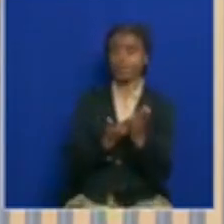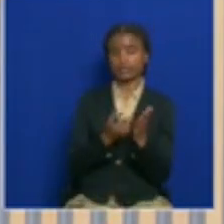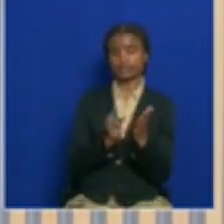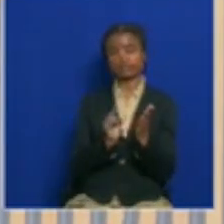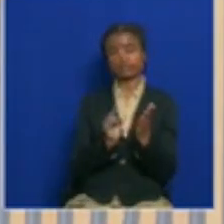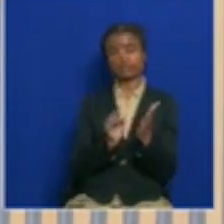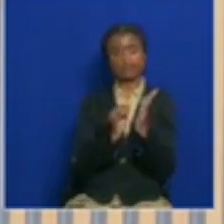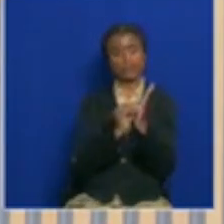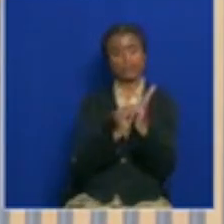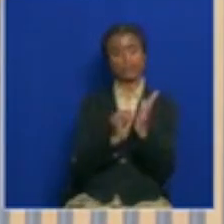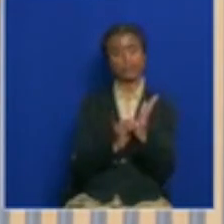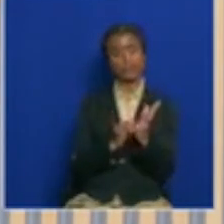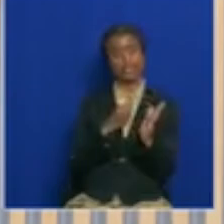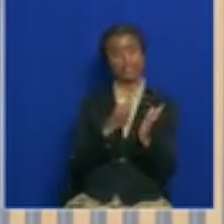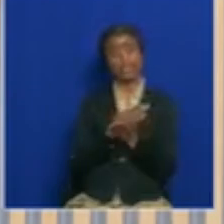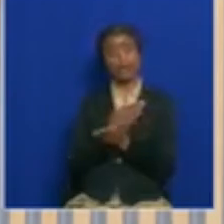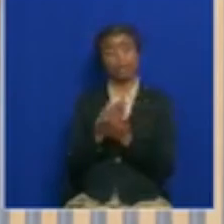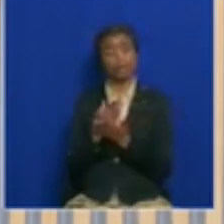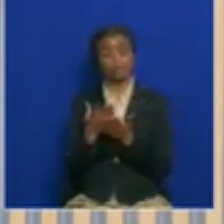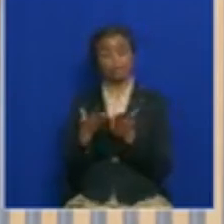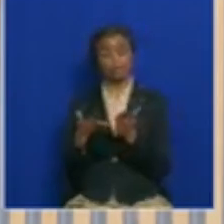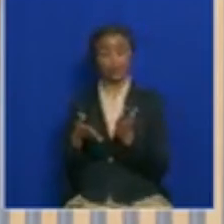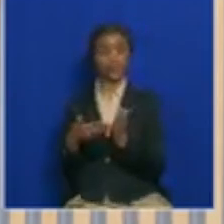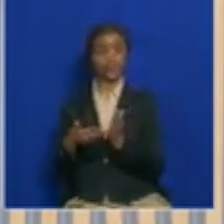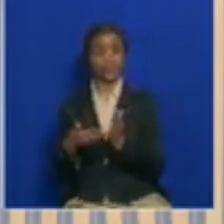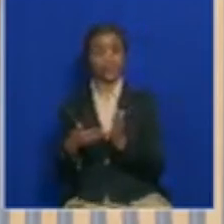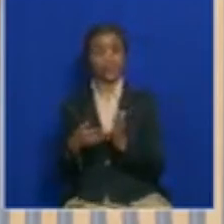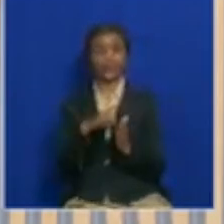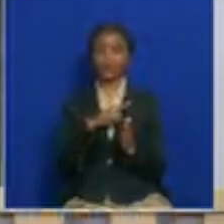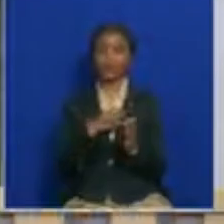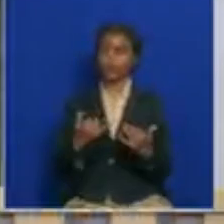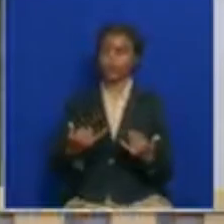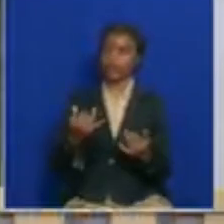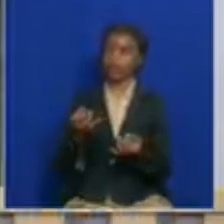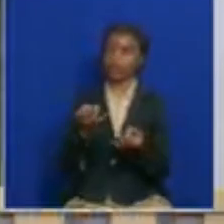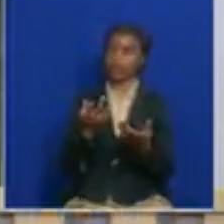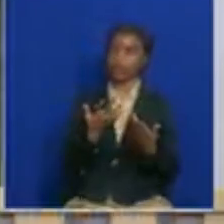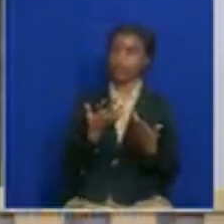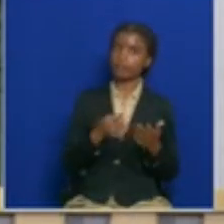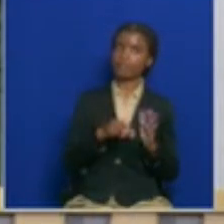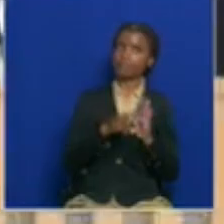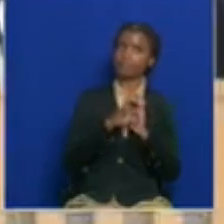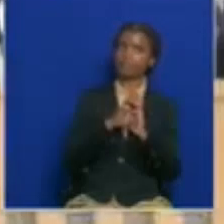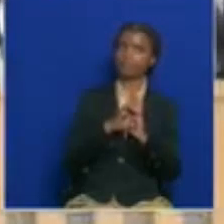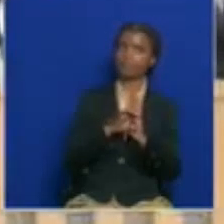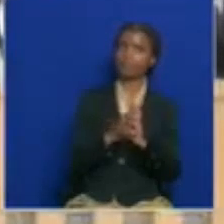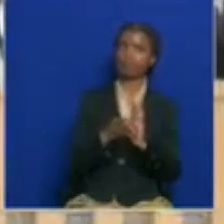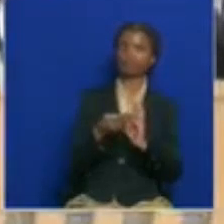Because what you've done now is to give examples. Yes, we are able to.